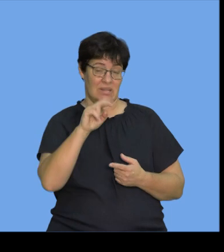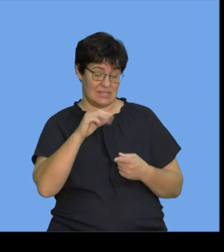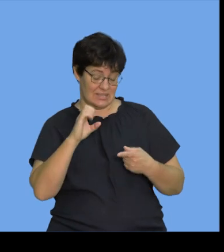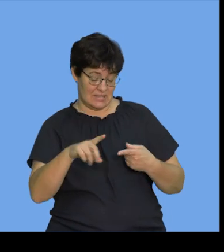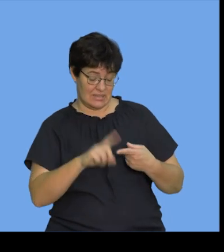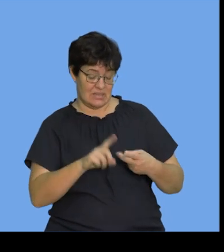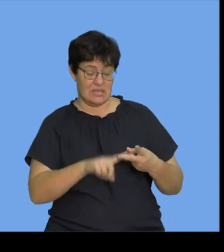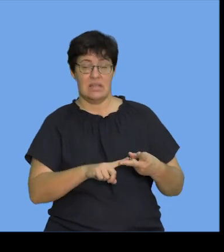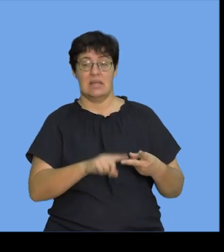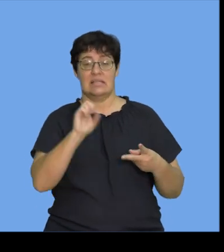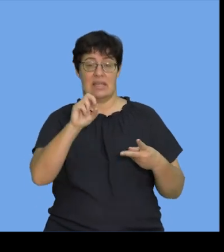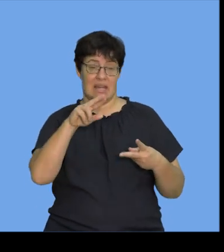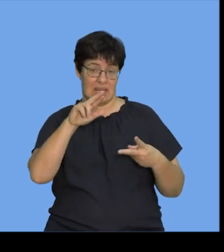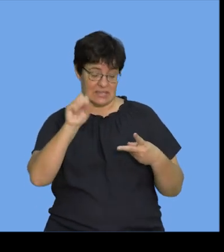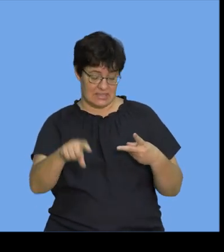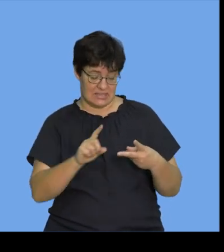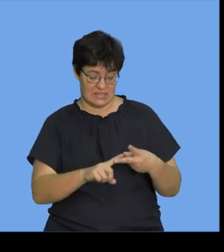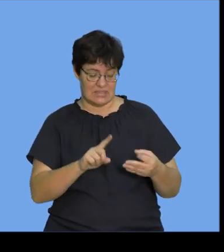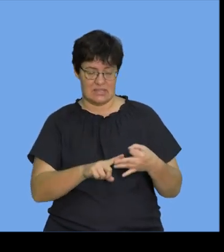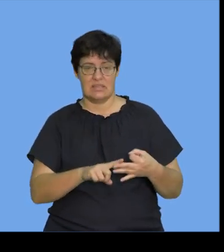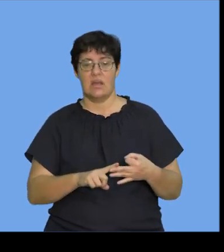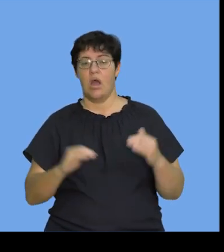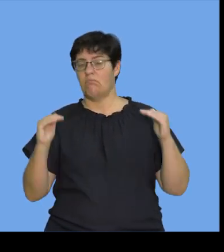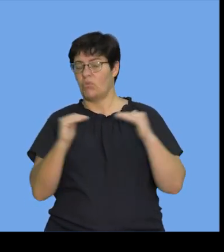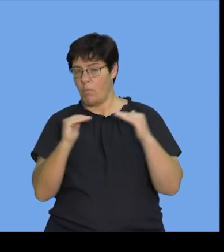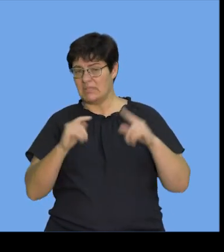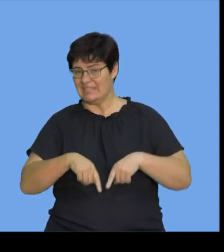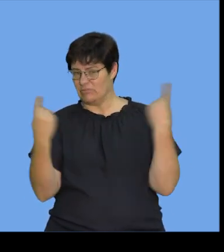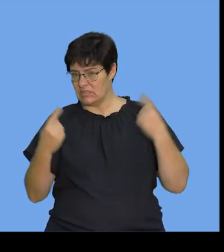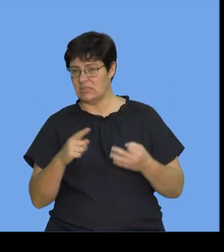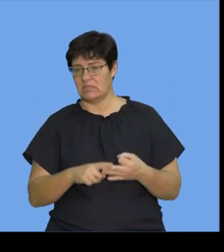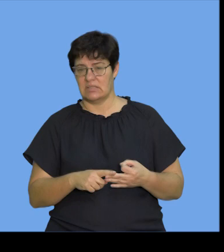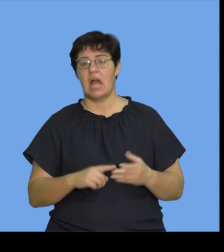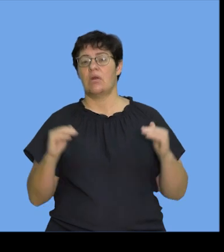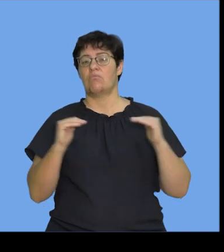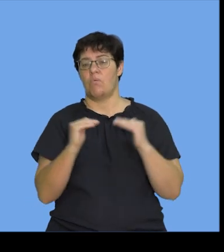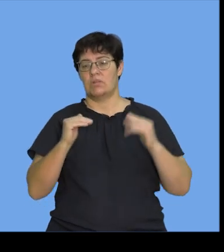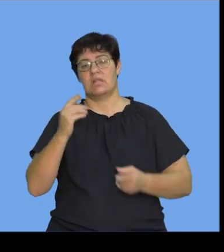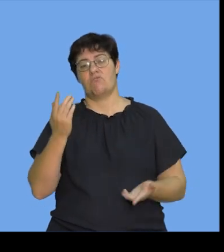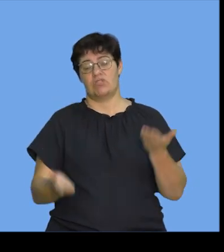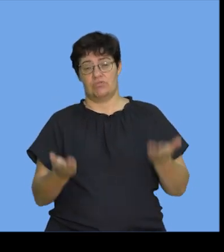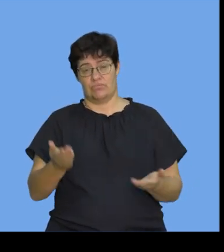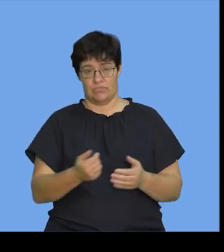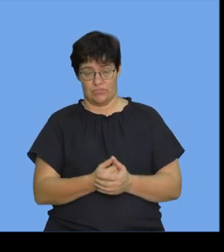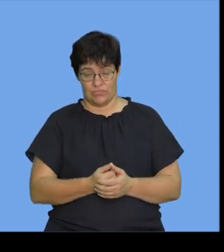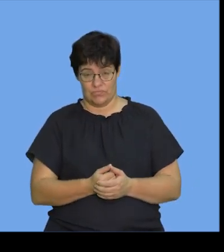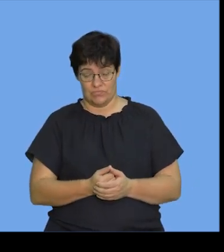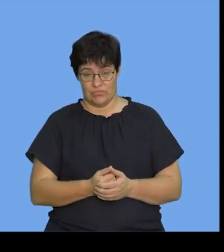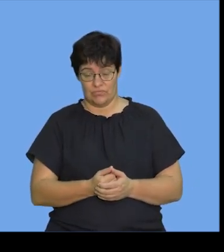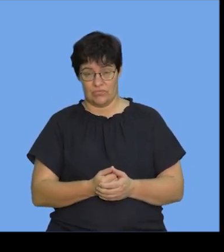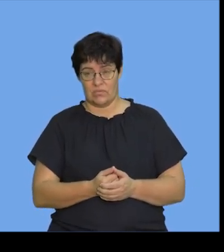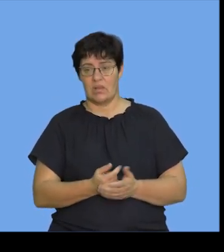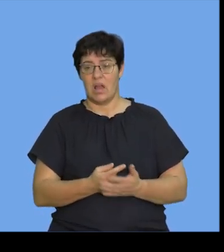a series, what we call a common difference, and also a common ratio. Remember, difference is